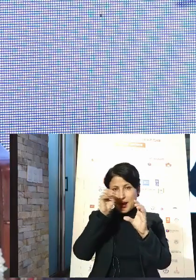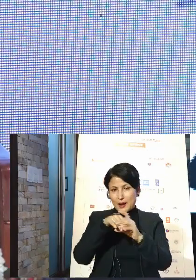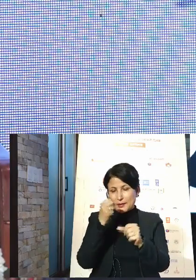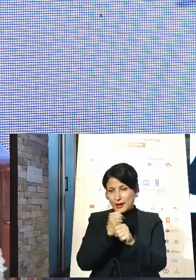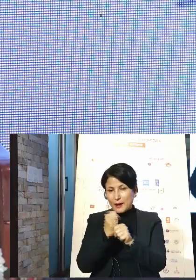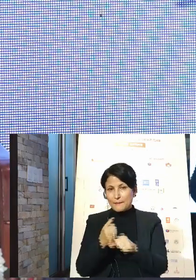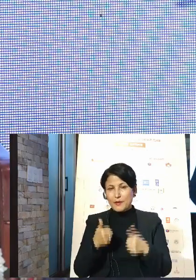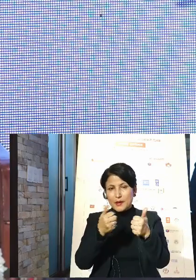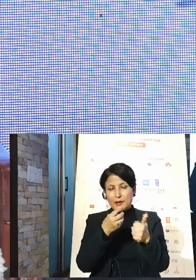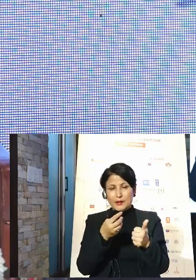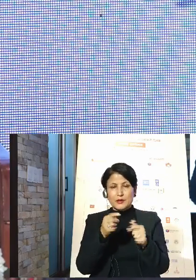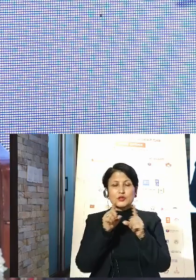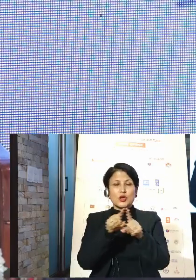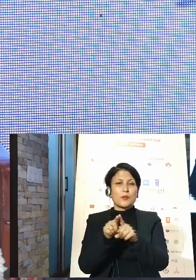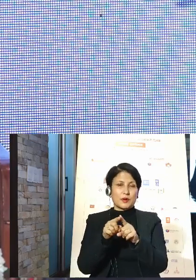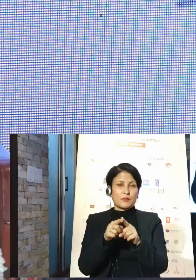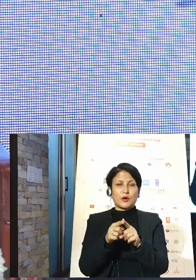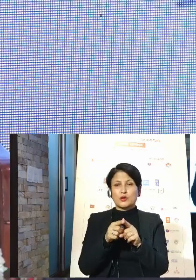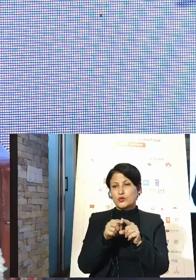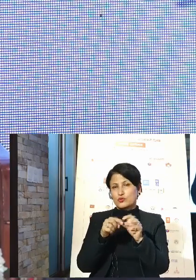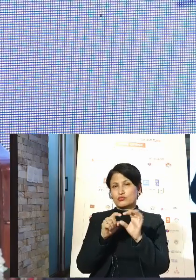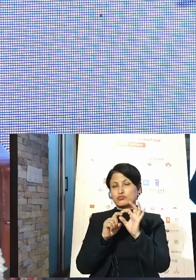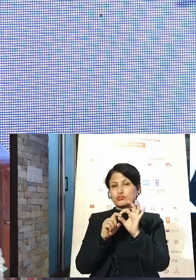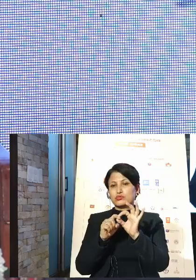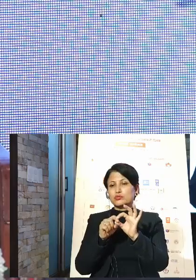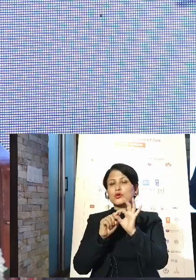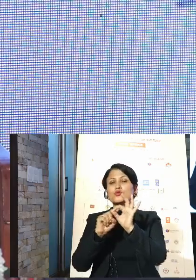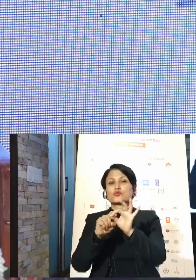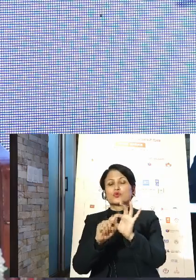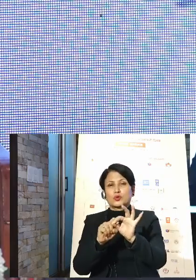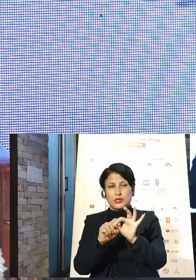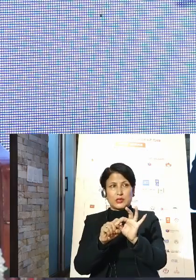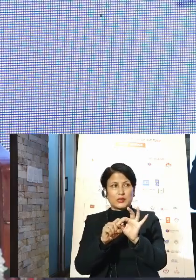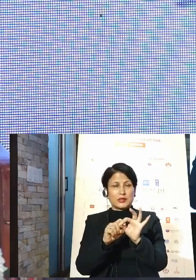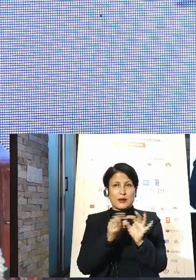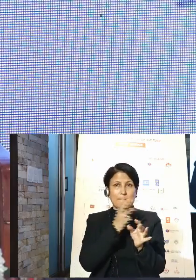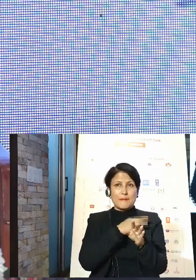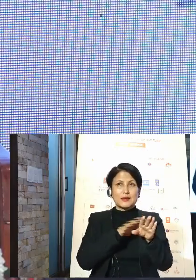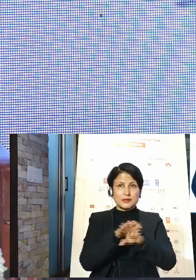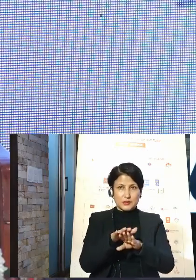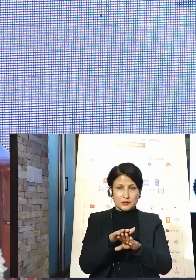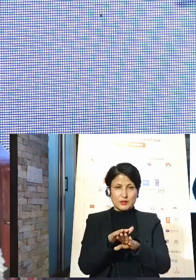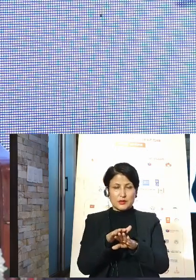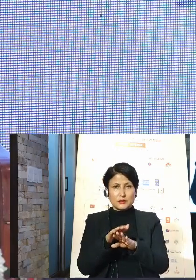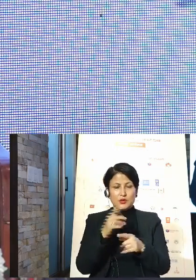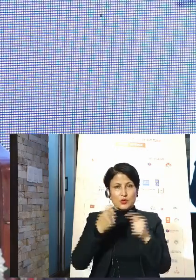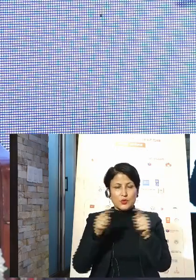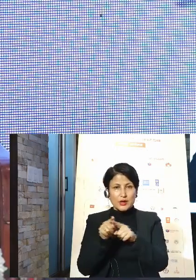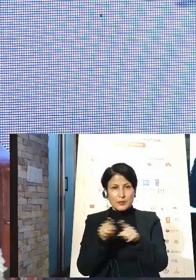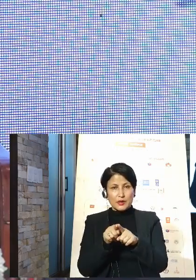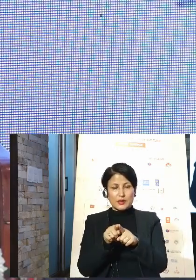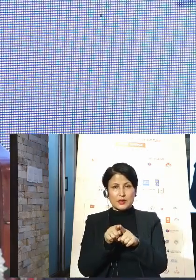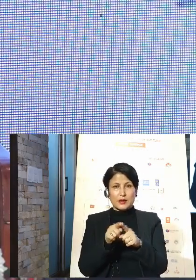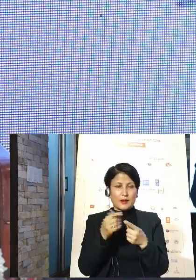with their community. And the idea was to ask people to click a picture of any image related to menstruation and send